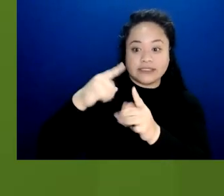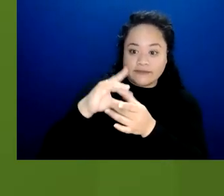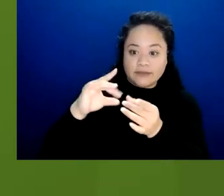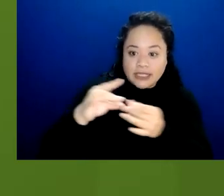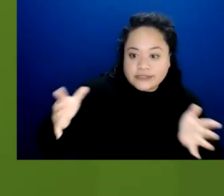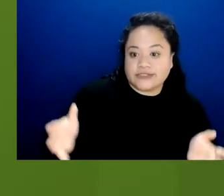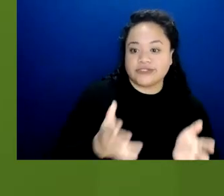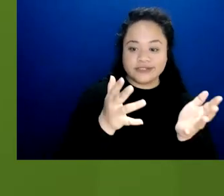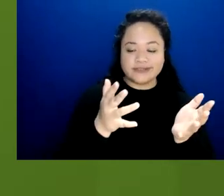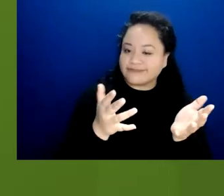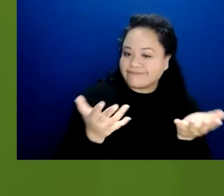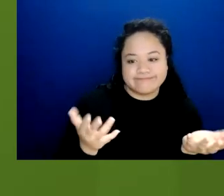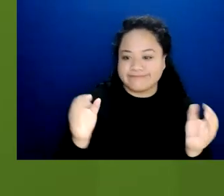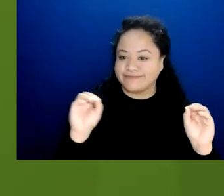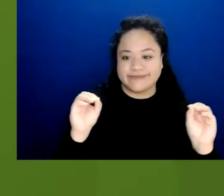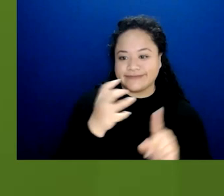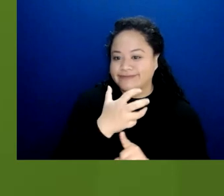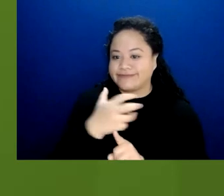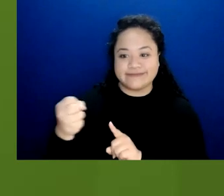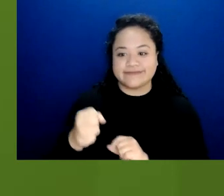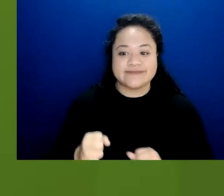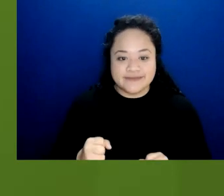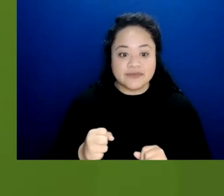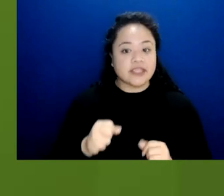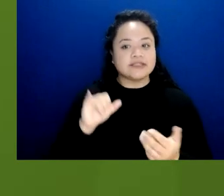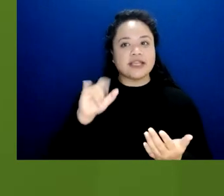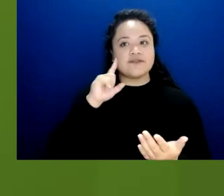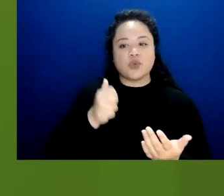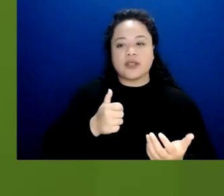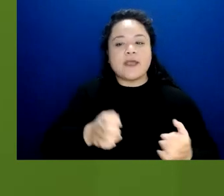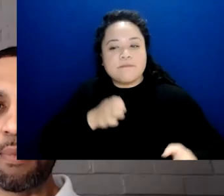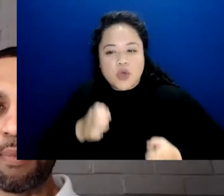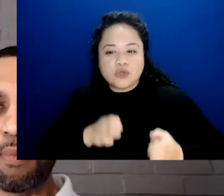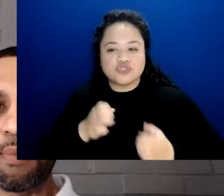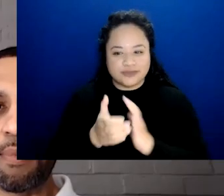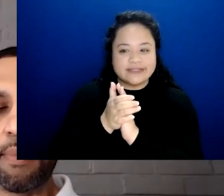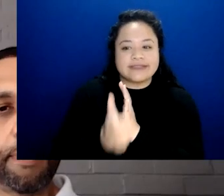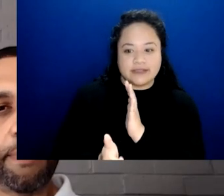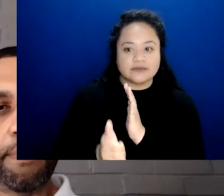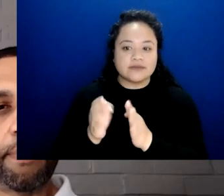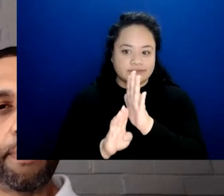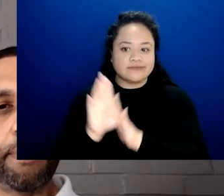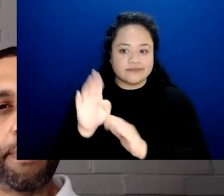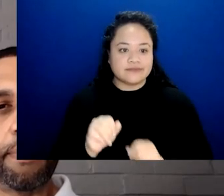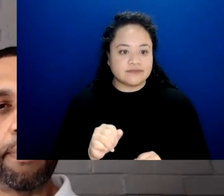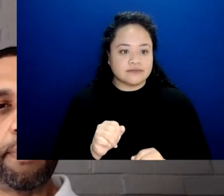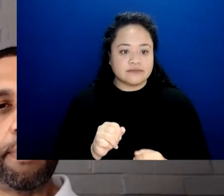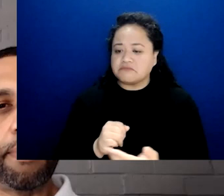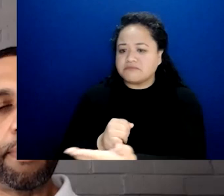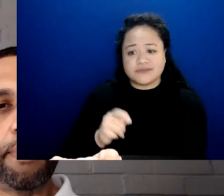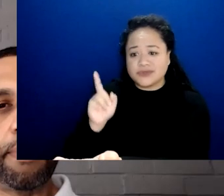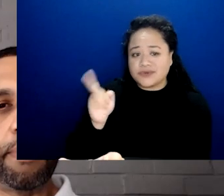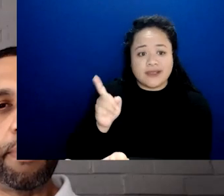of, you know, skill building in a particular emotional skill building in a kind of way. And not surprising, the